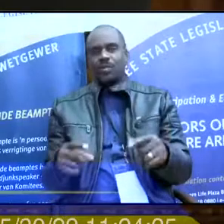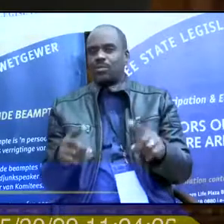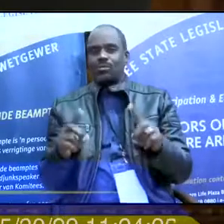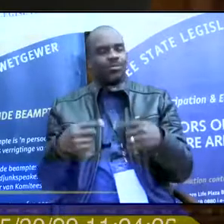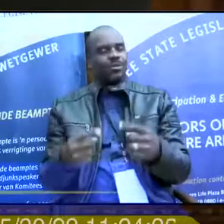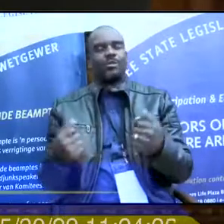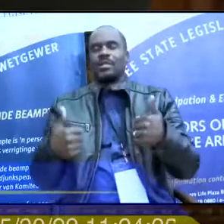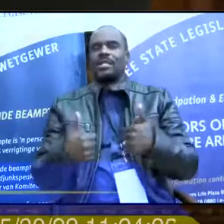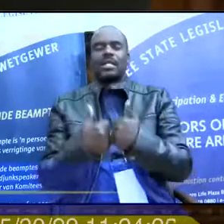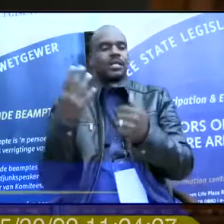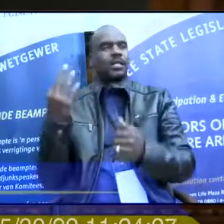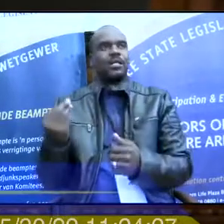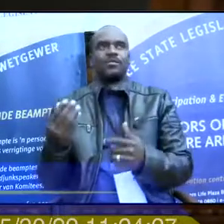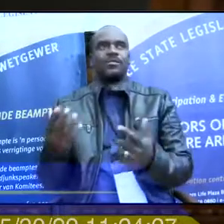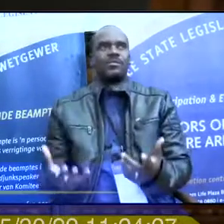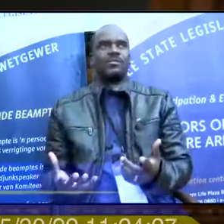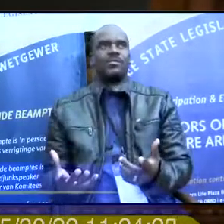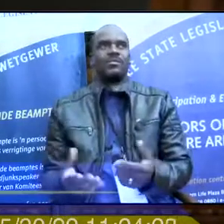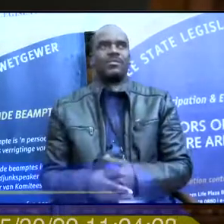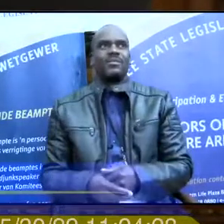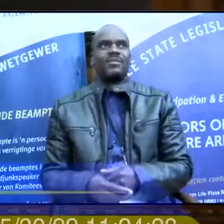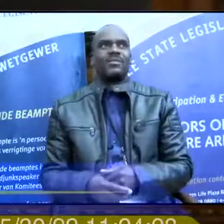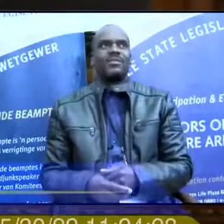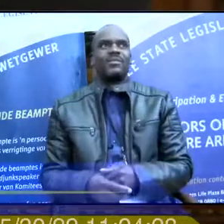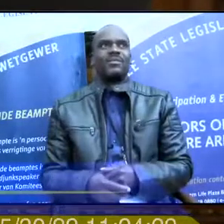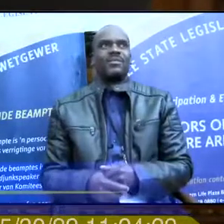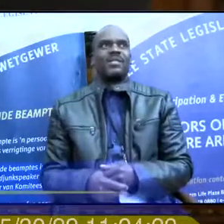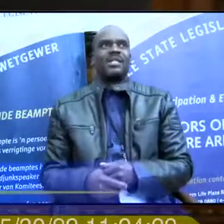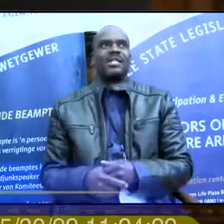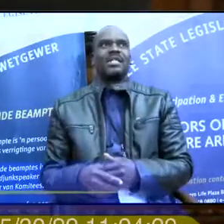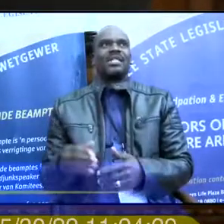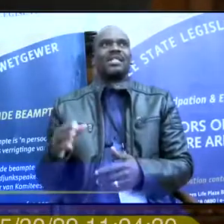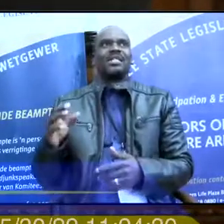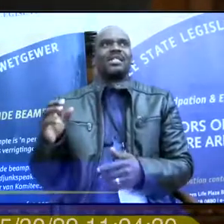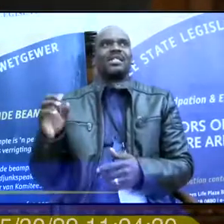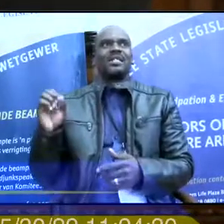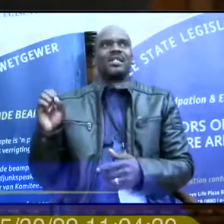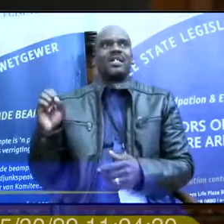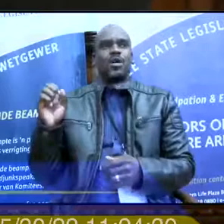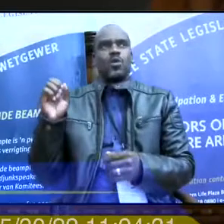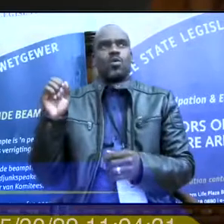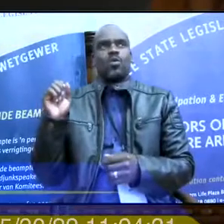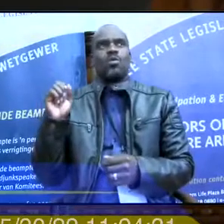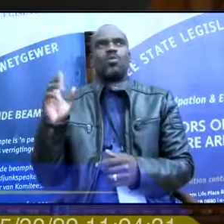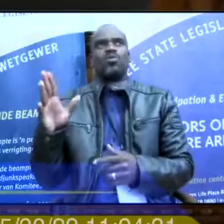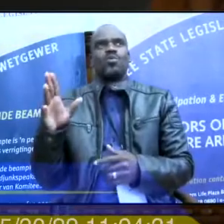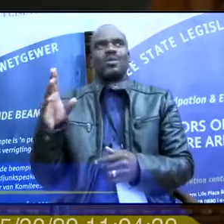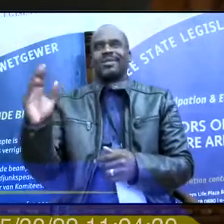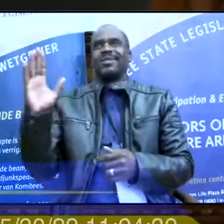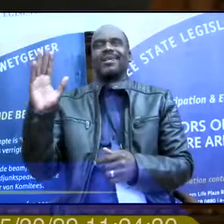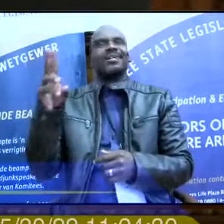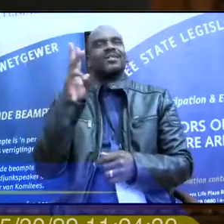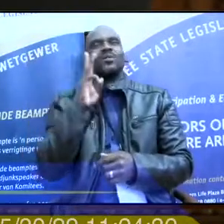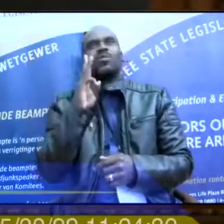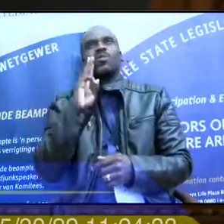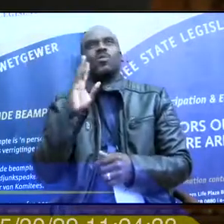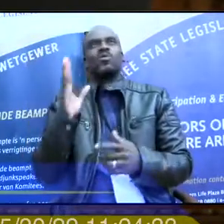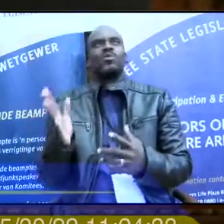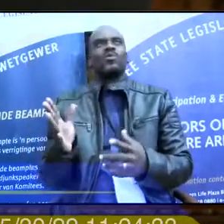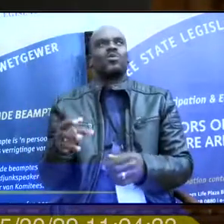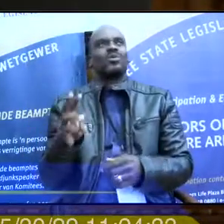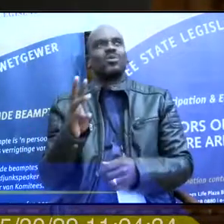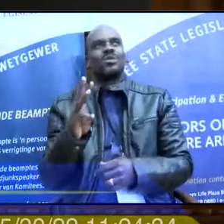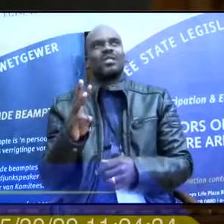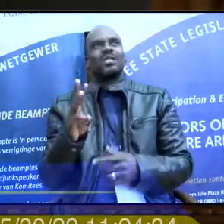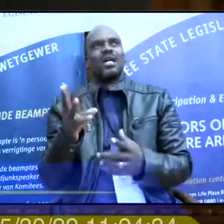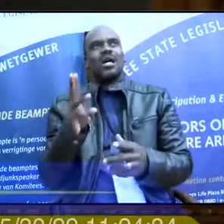example putting a temporary borehole putting in pumps there's this water water